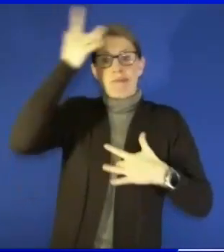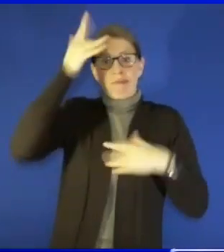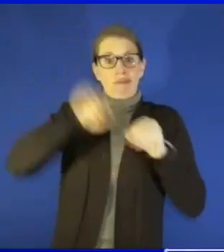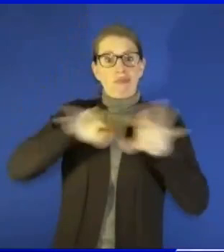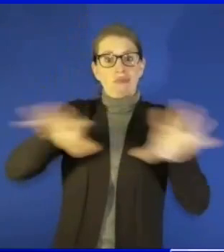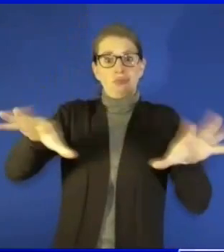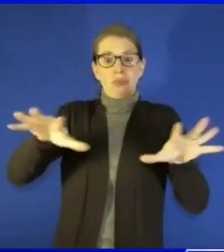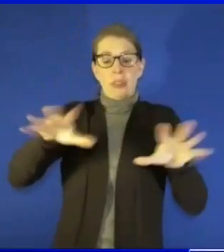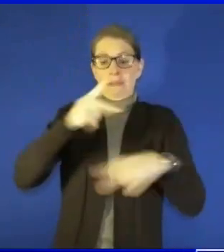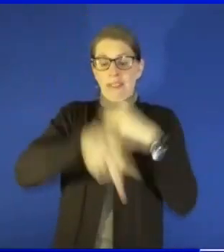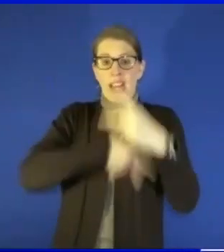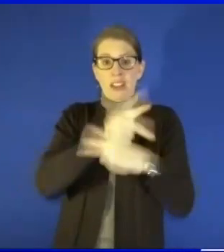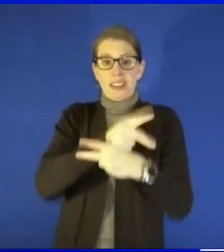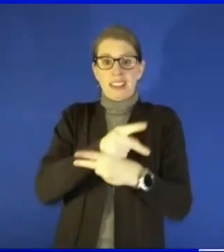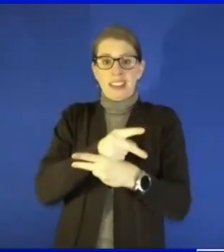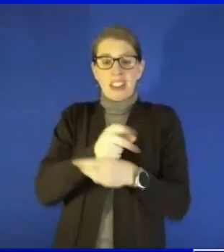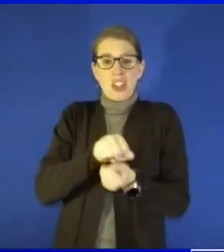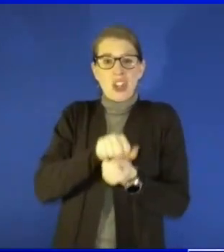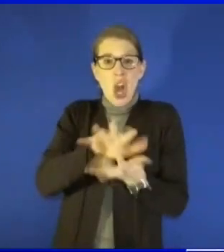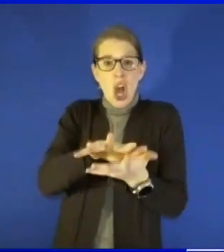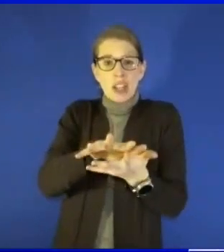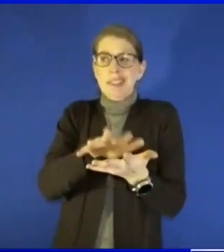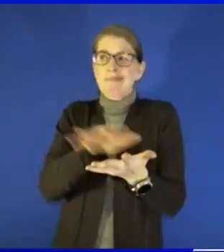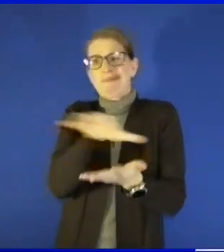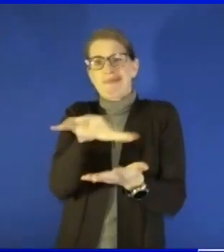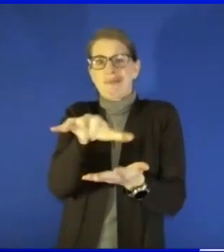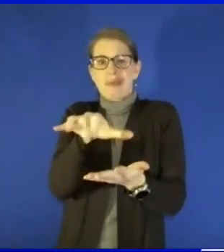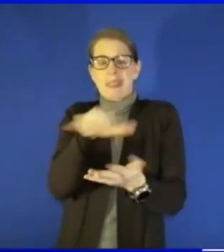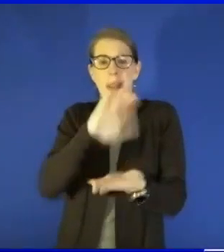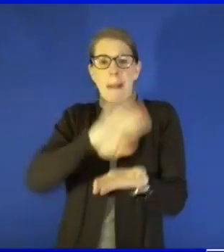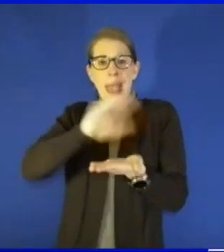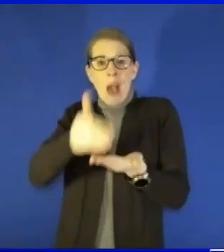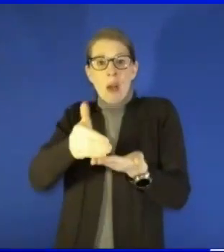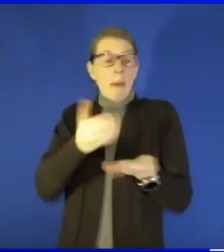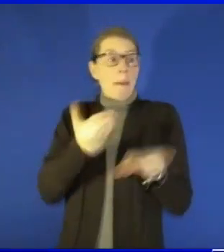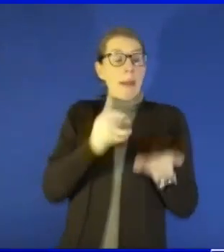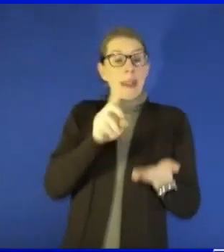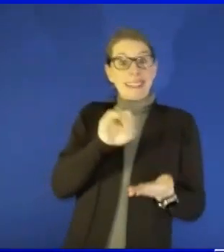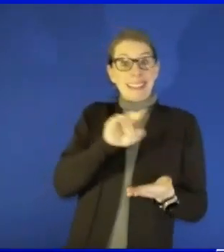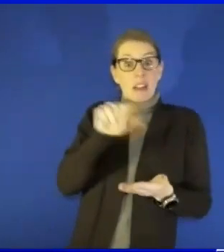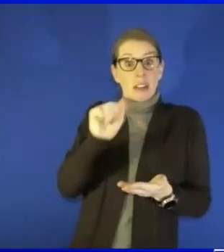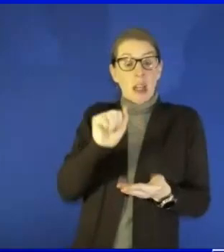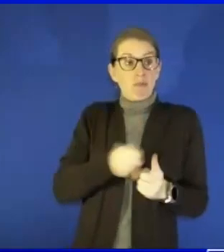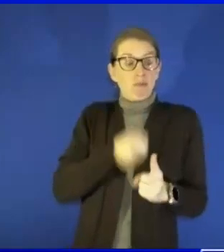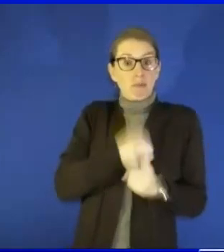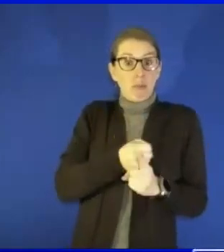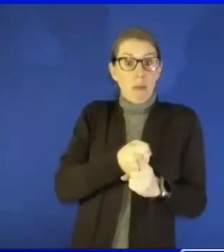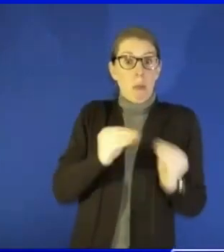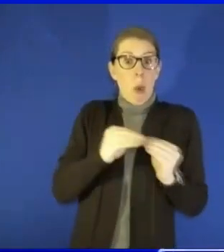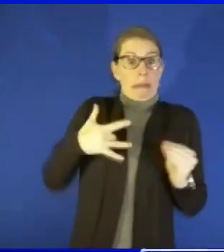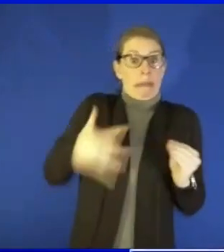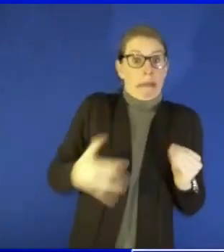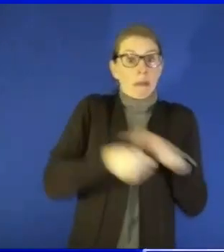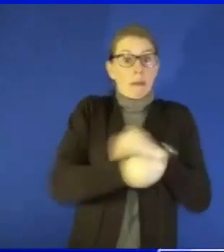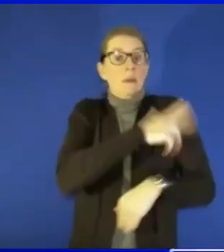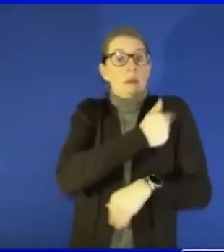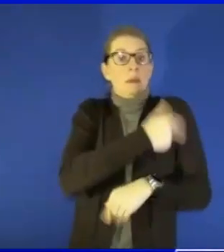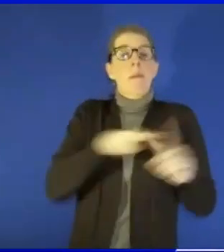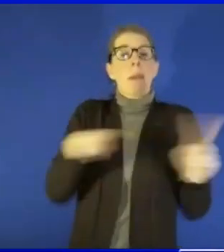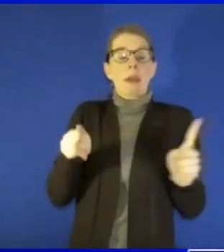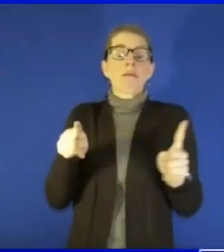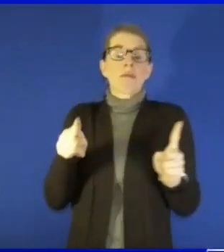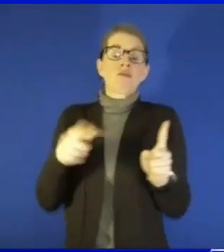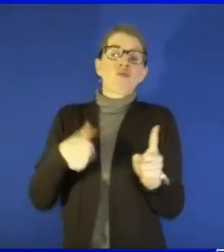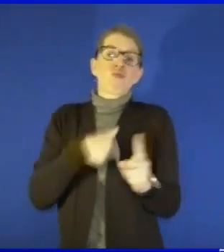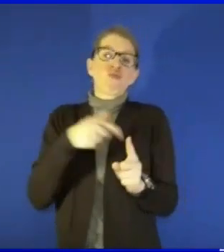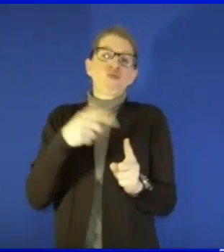cause similar amounts. Now, maybe Delta, you had a higher preponderance or maybe a higher chance of going to the hospital. But really, all of what we have seen from